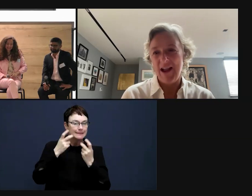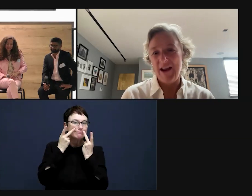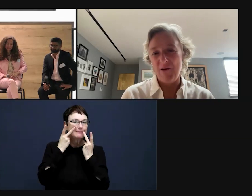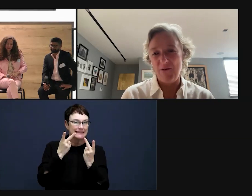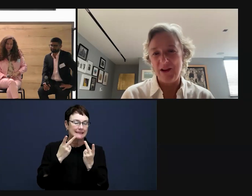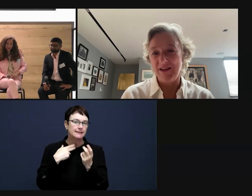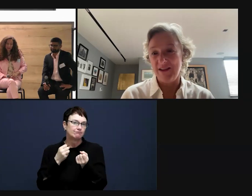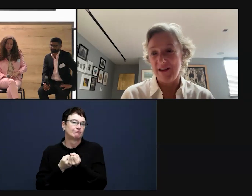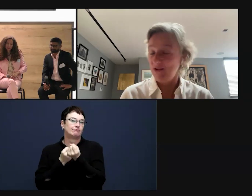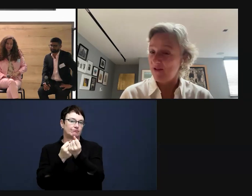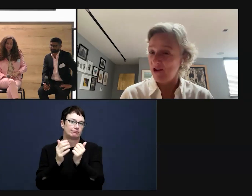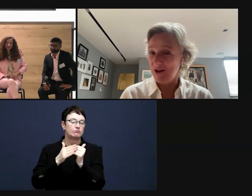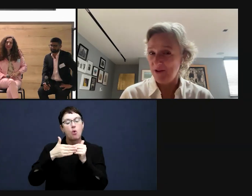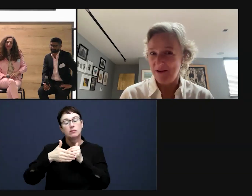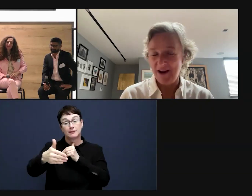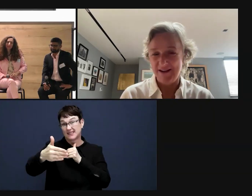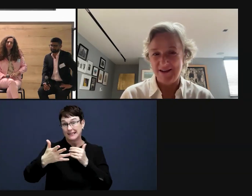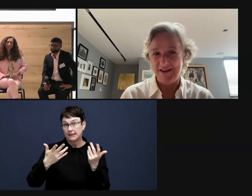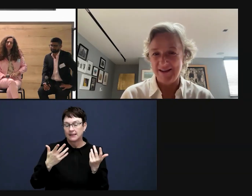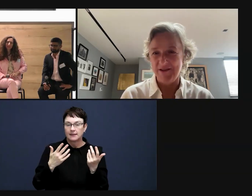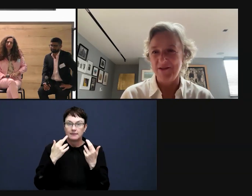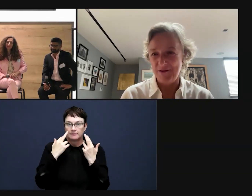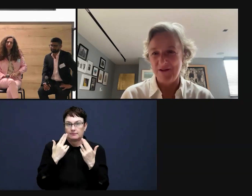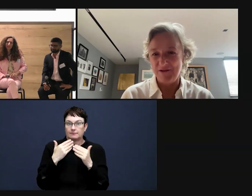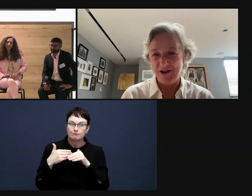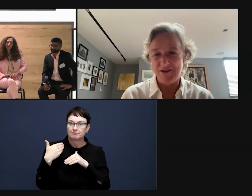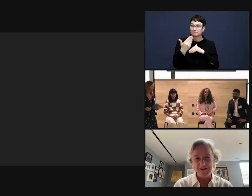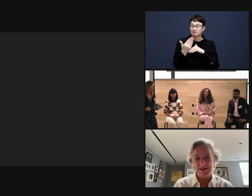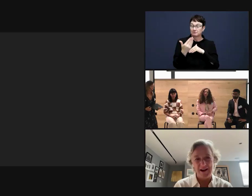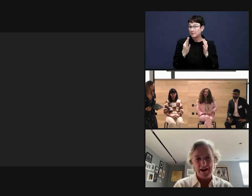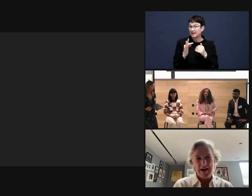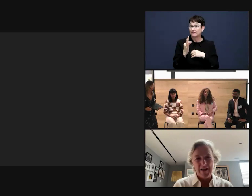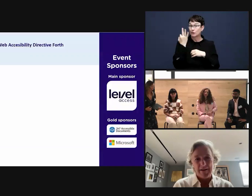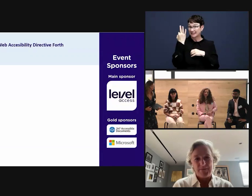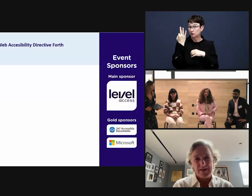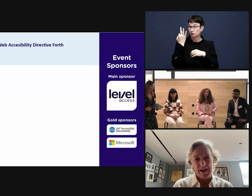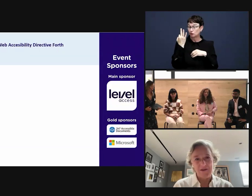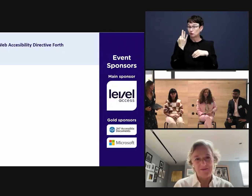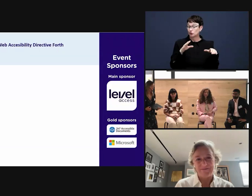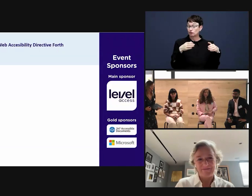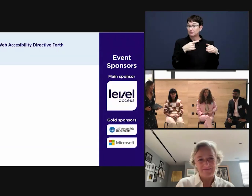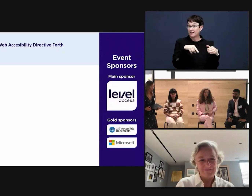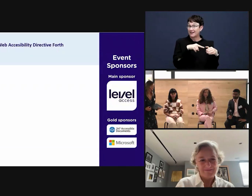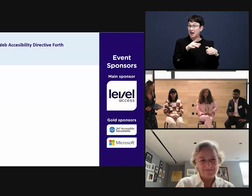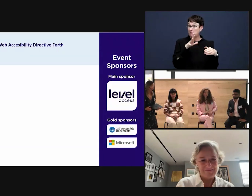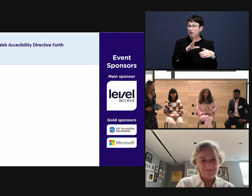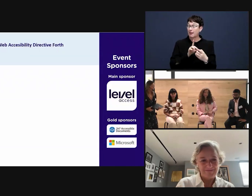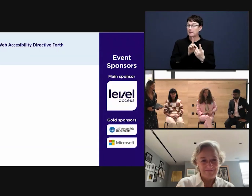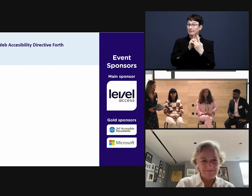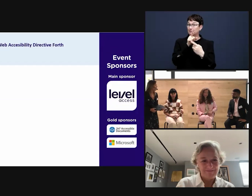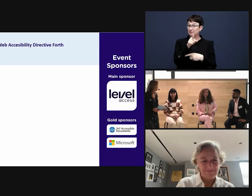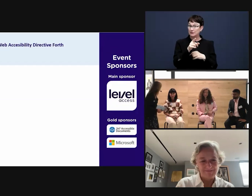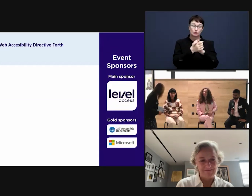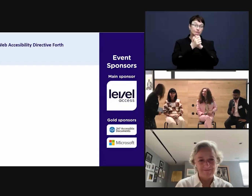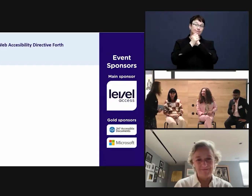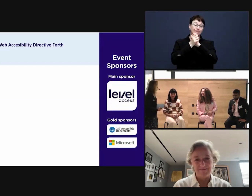can. And hopefully I'll see a French chapter next year. So congratulations and thank you. Thank you very